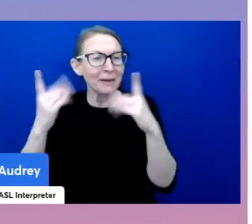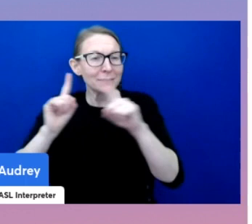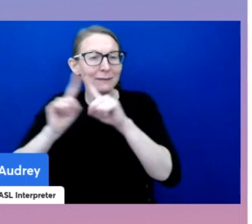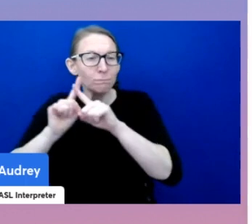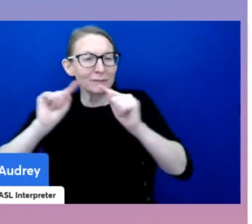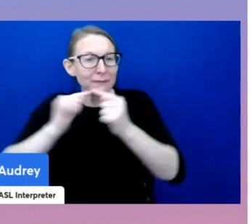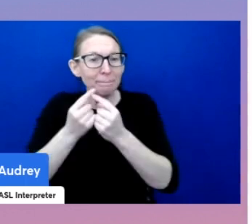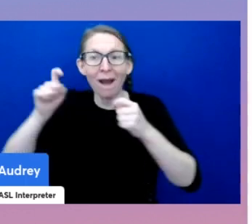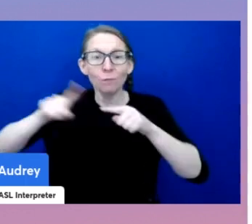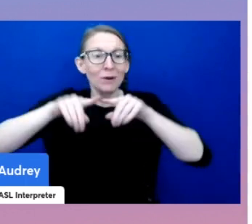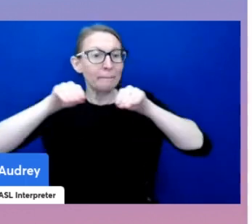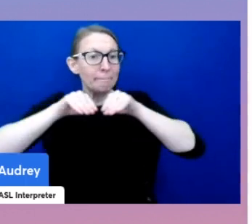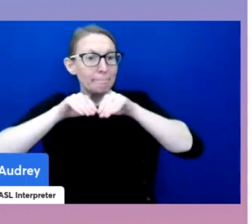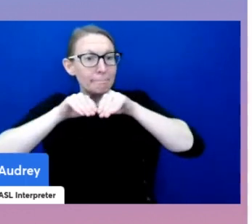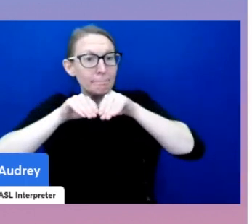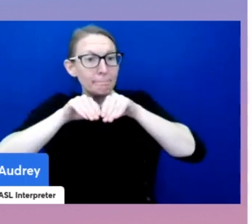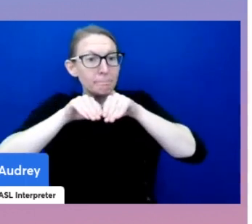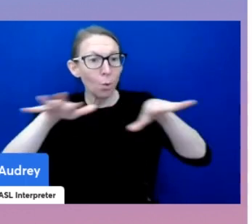to deploy